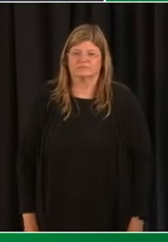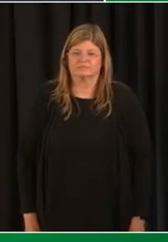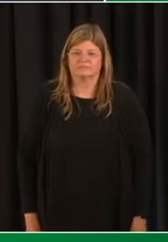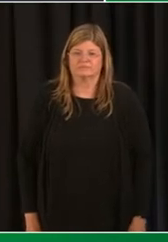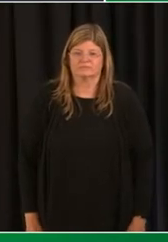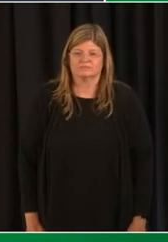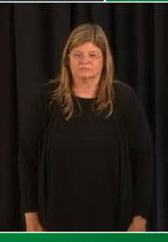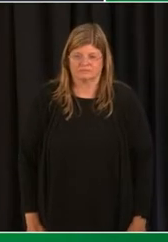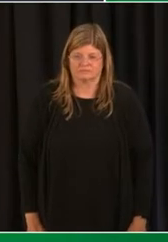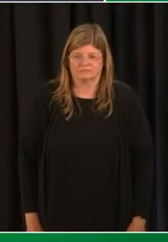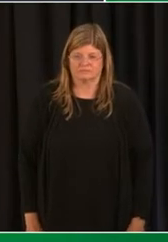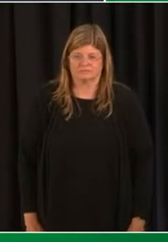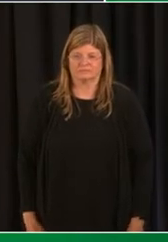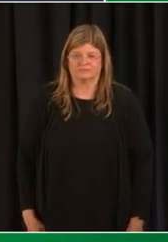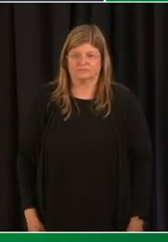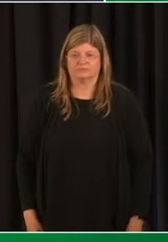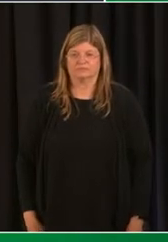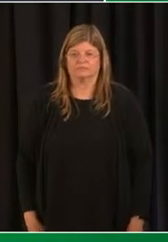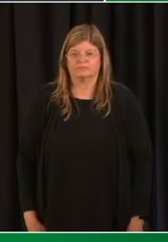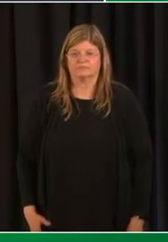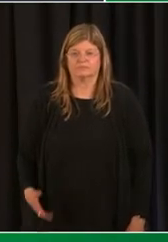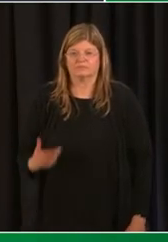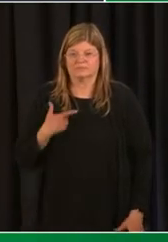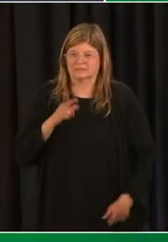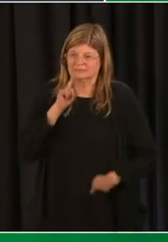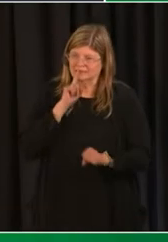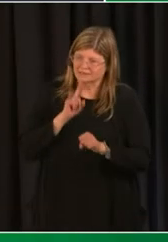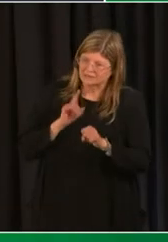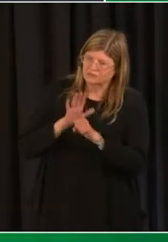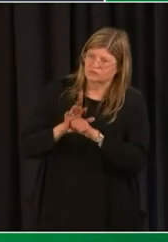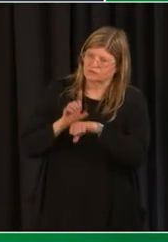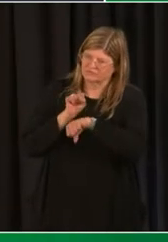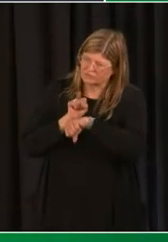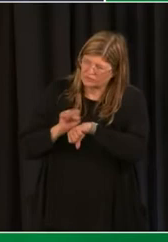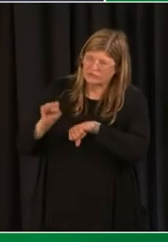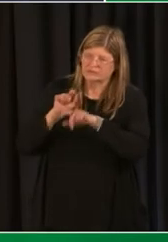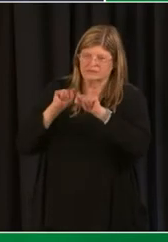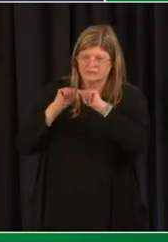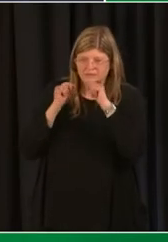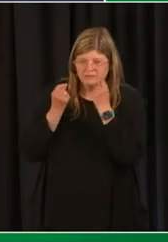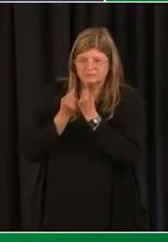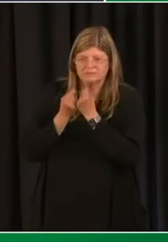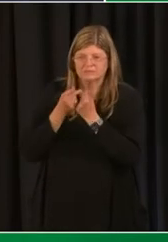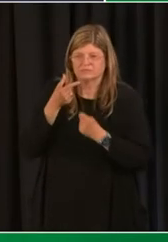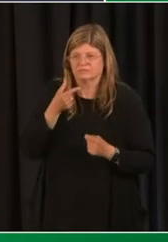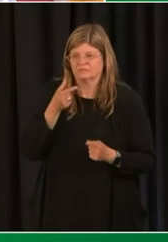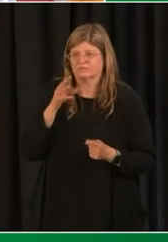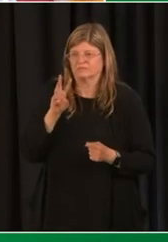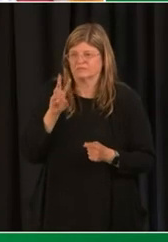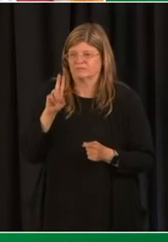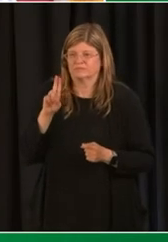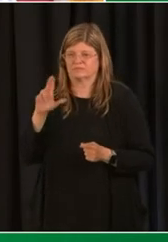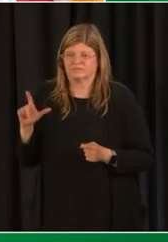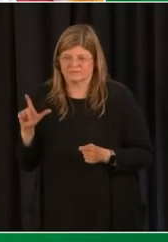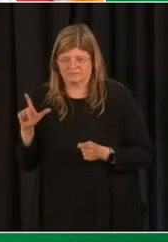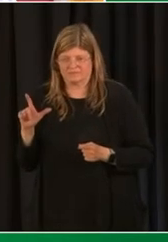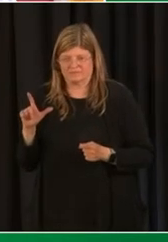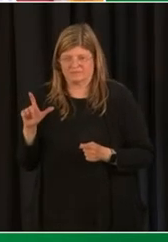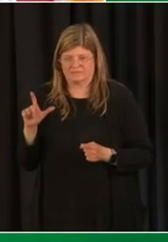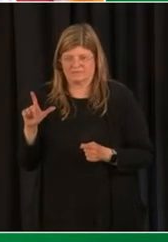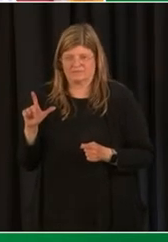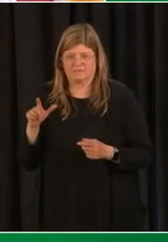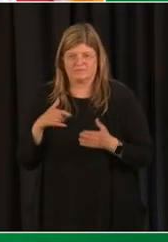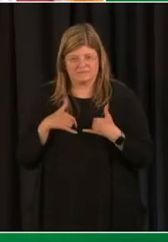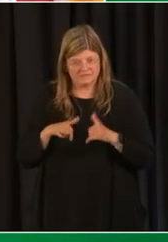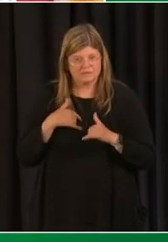say that, we have a very dedicated and hardworking team at the Greater Washington Urban League, so I do want to take a moment to certainly